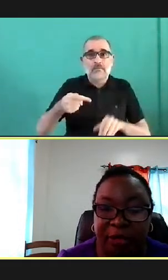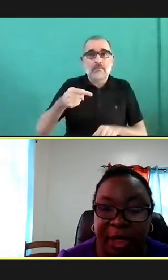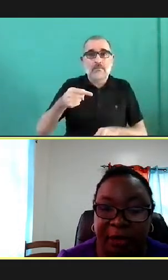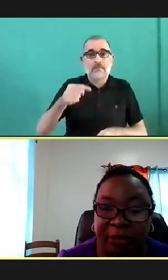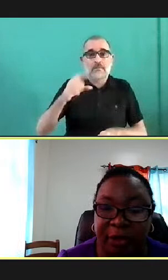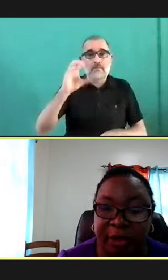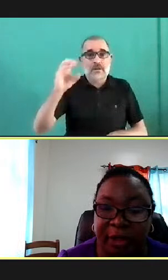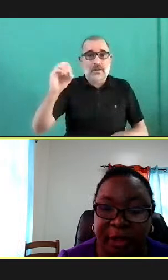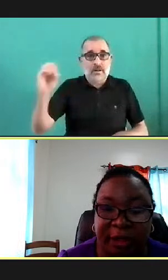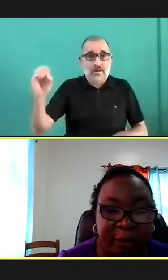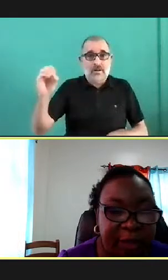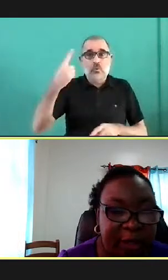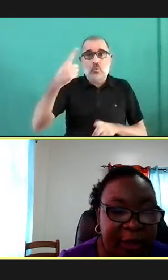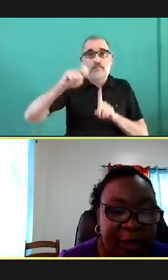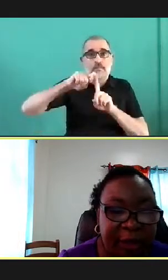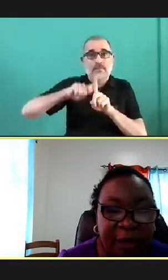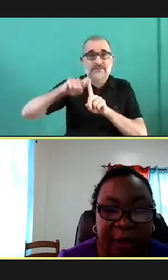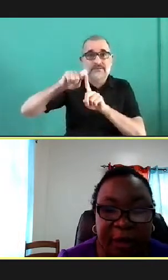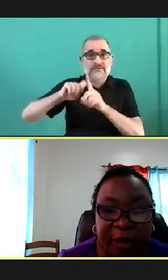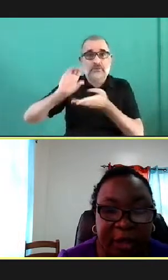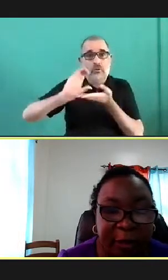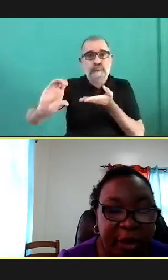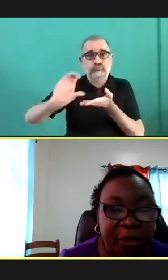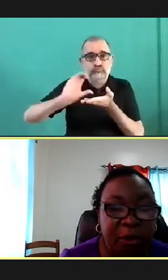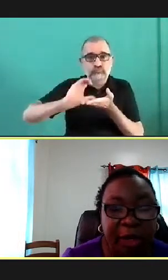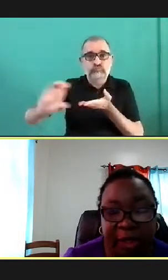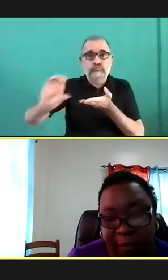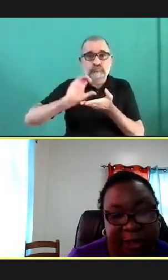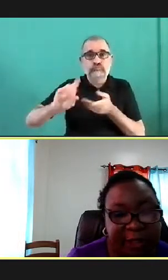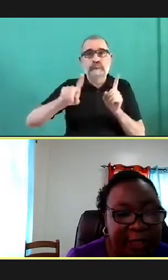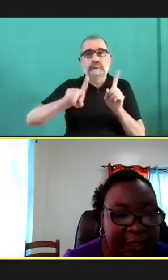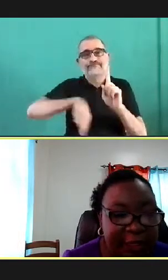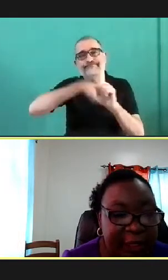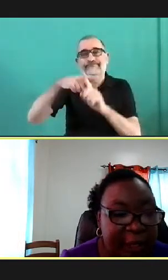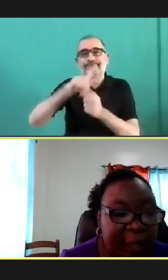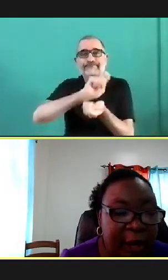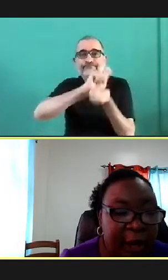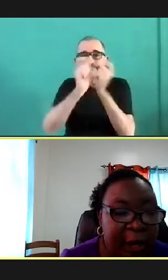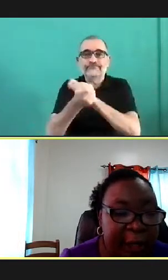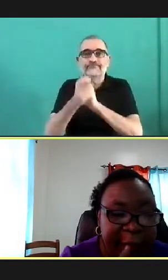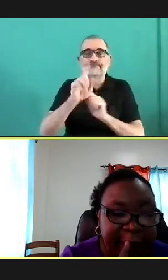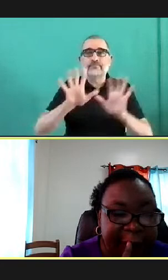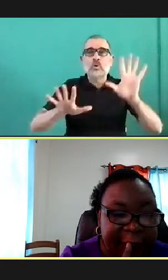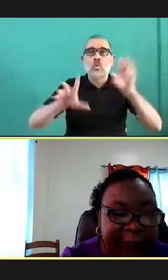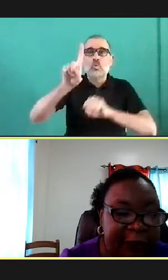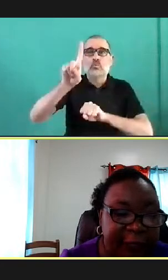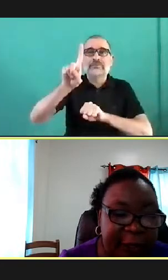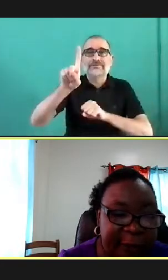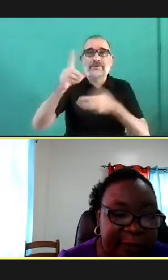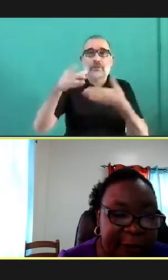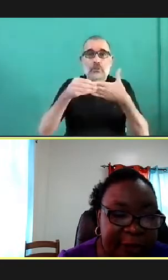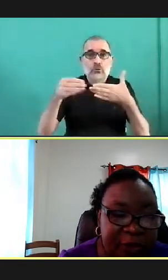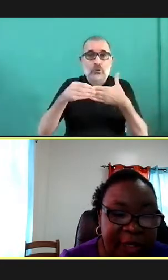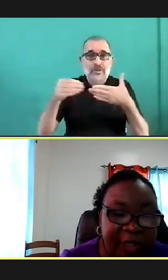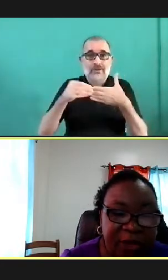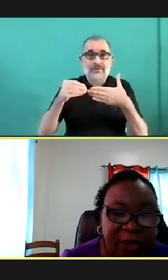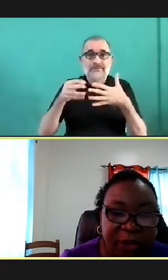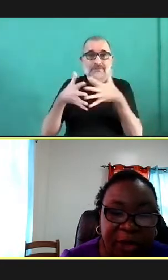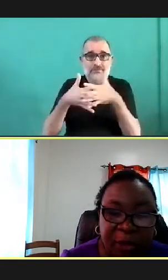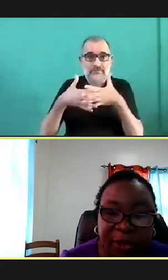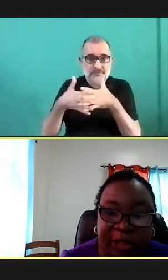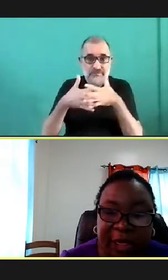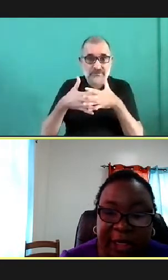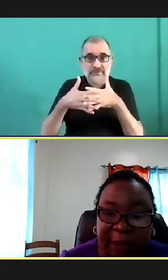employment rate of 30.1%. The figures for the unemployment rate